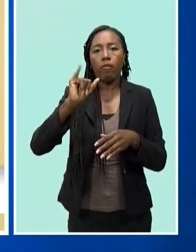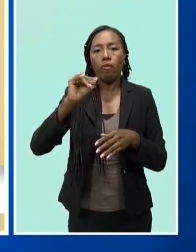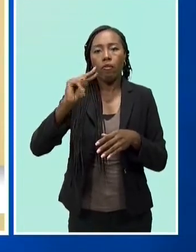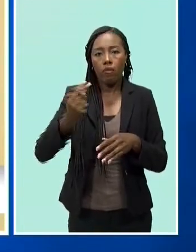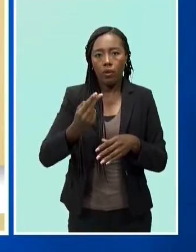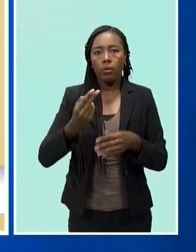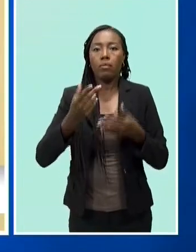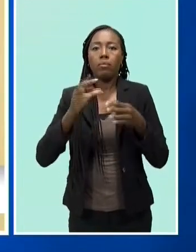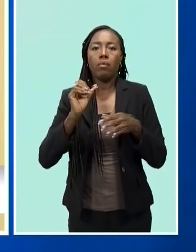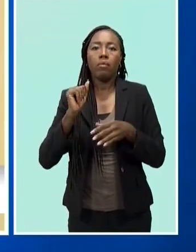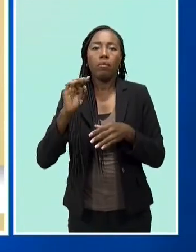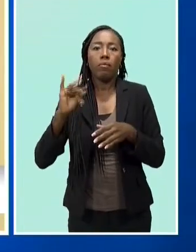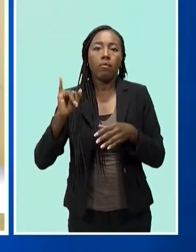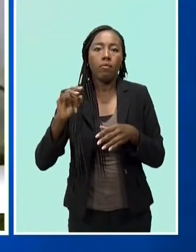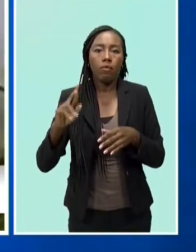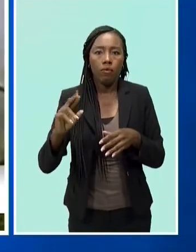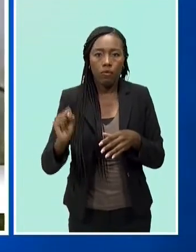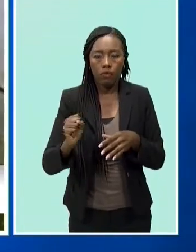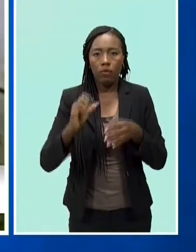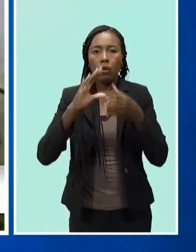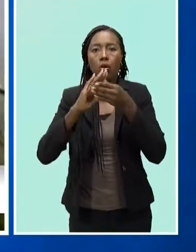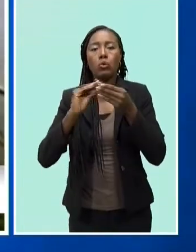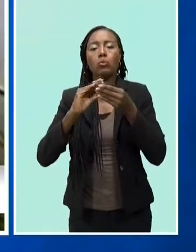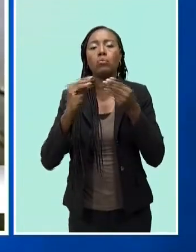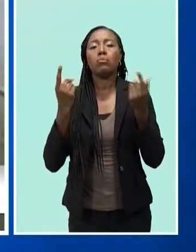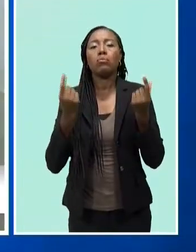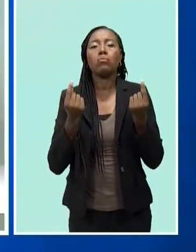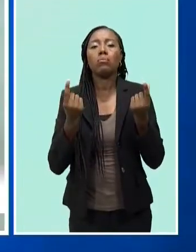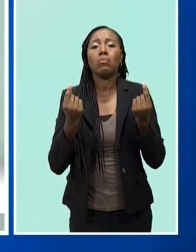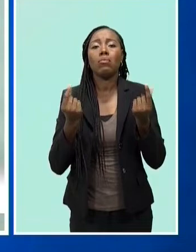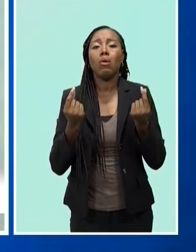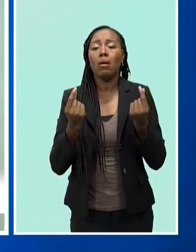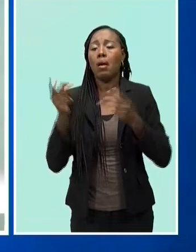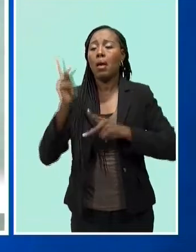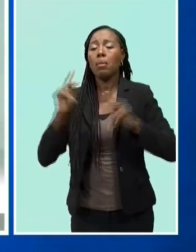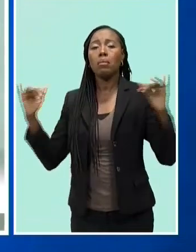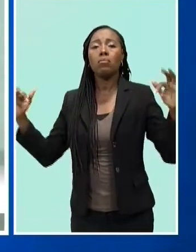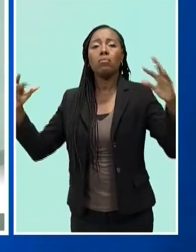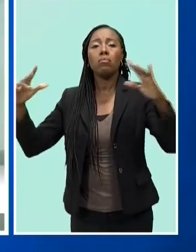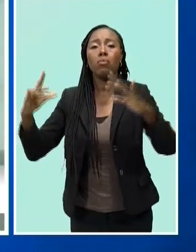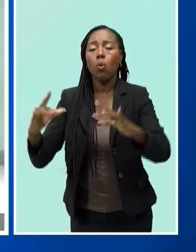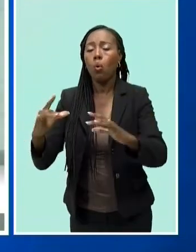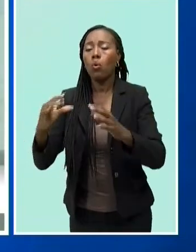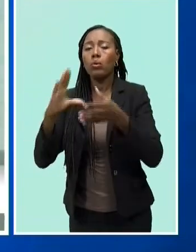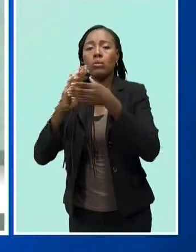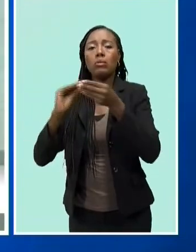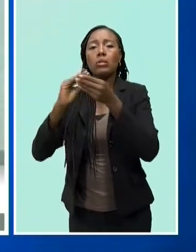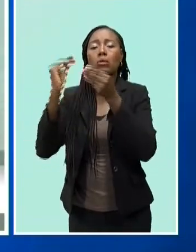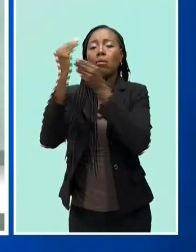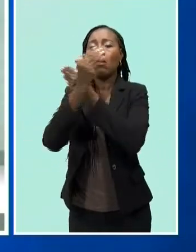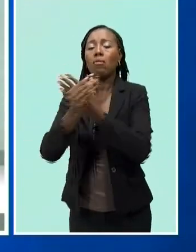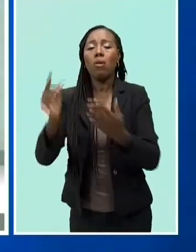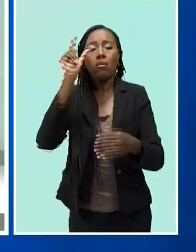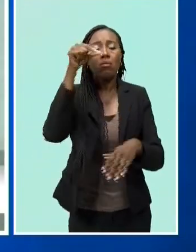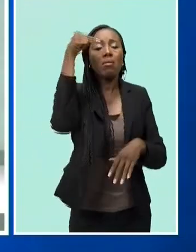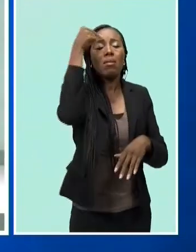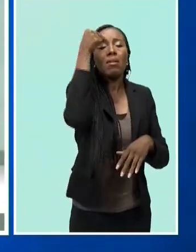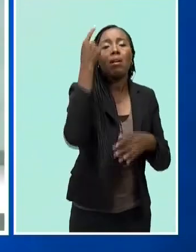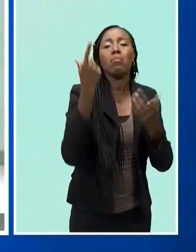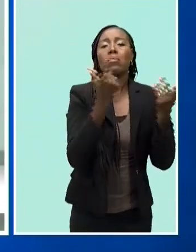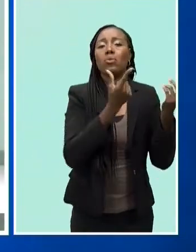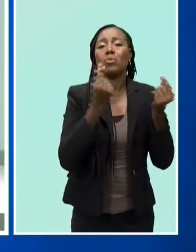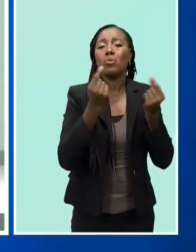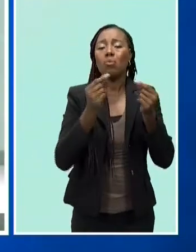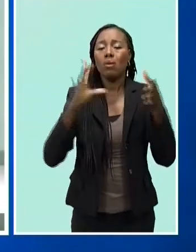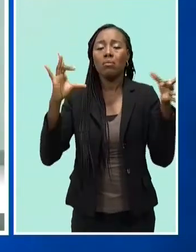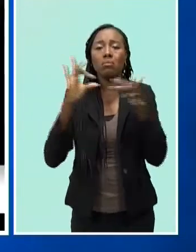Kamina Johnson-Smith used the occasion of a press briefing to clarify the government's handling of the 5 fishermen who